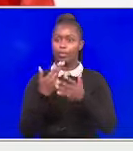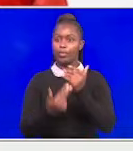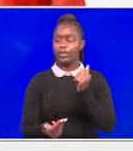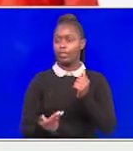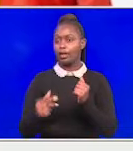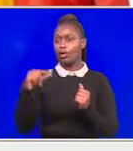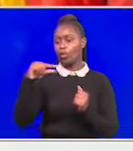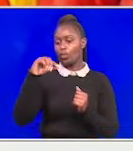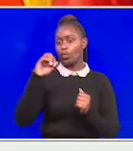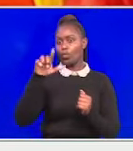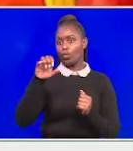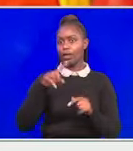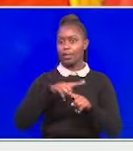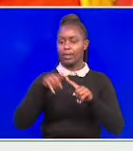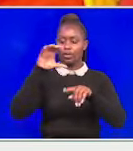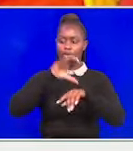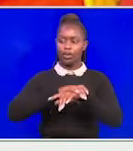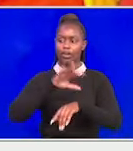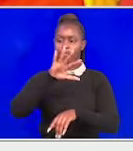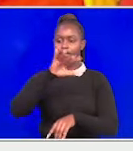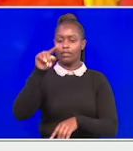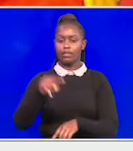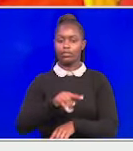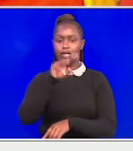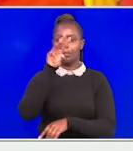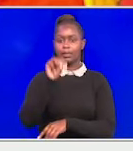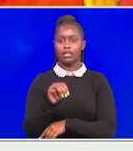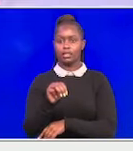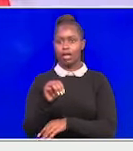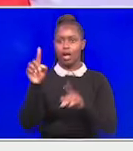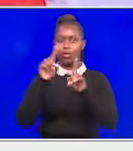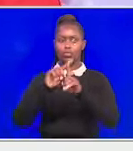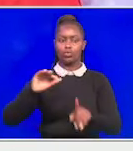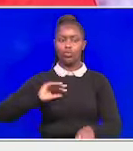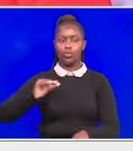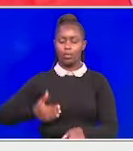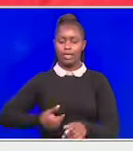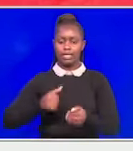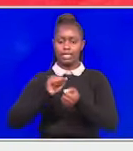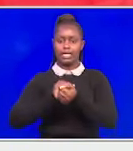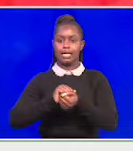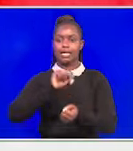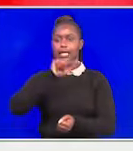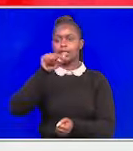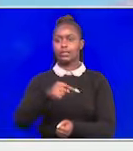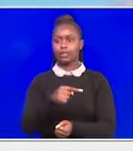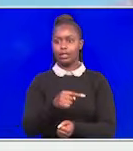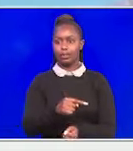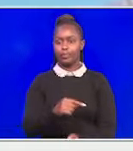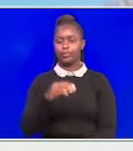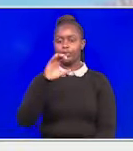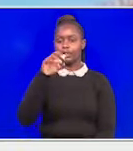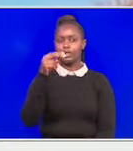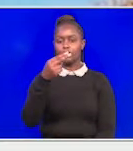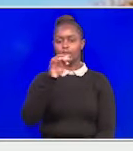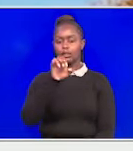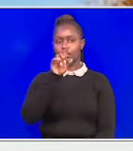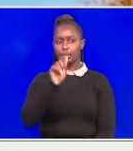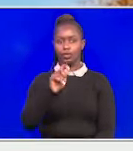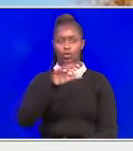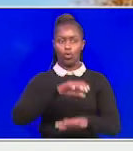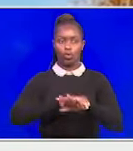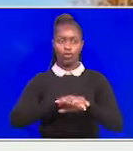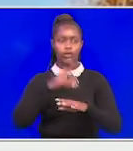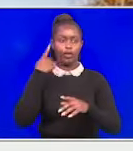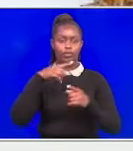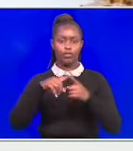but secured the women's 5,000 meters and women's 10,000 meters gold. Beatrice Chebet was the first to bag gold for Team